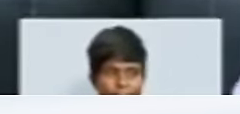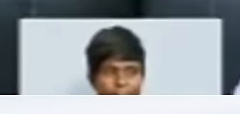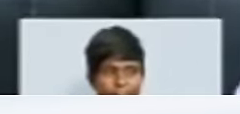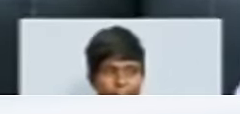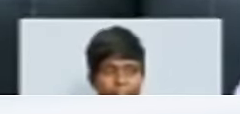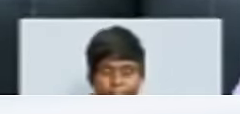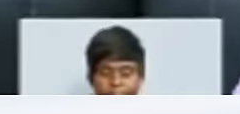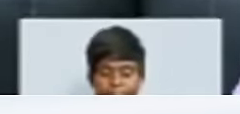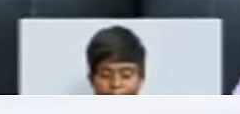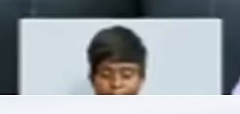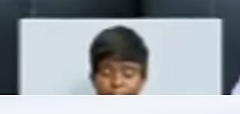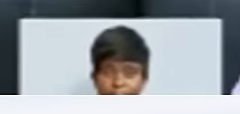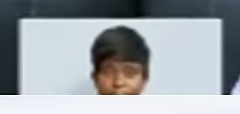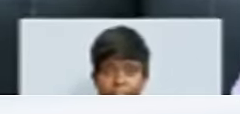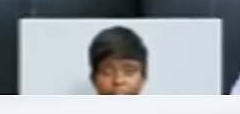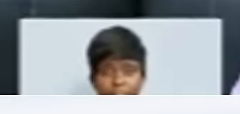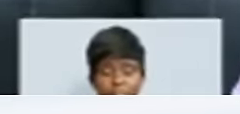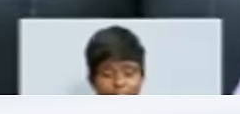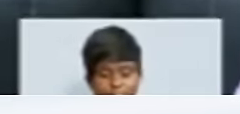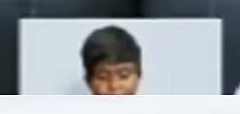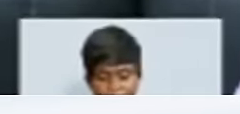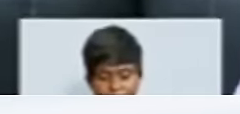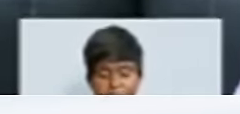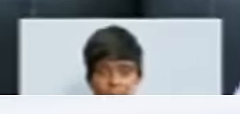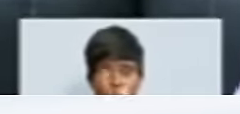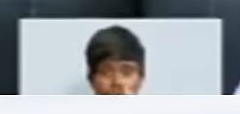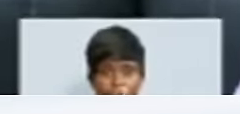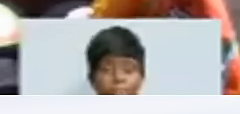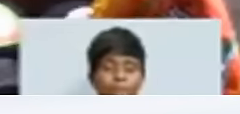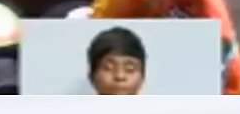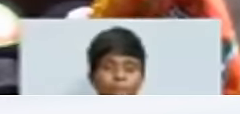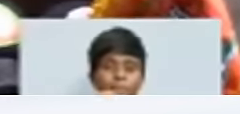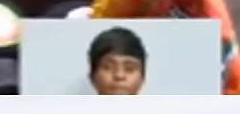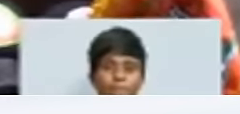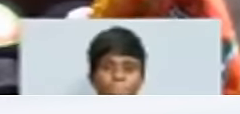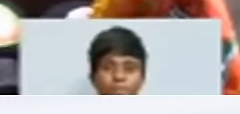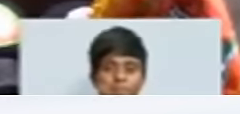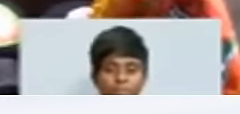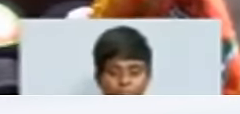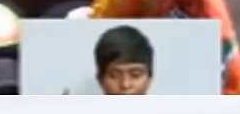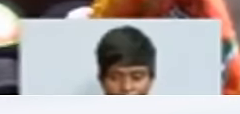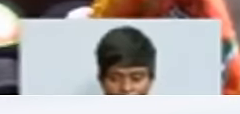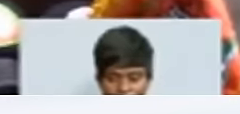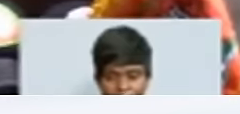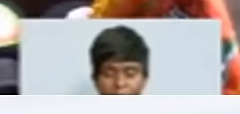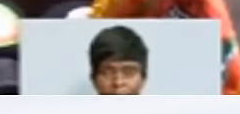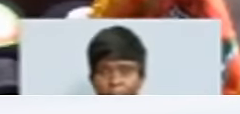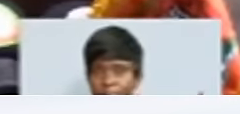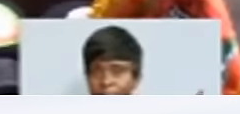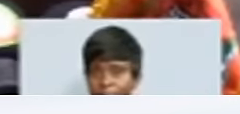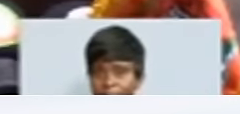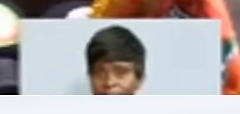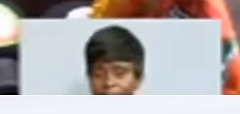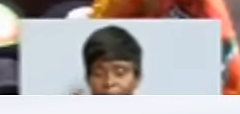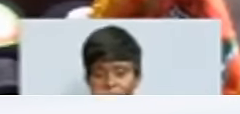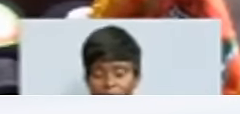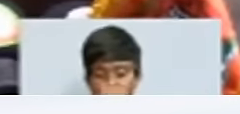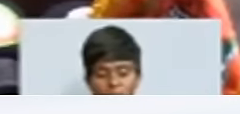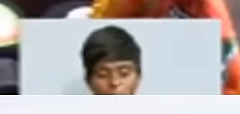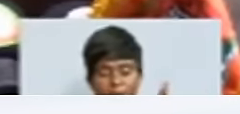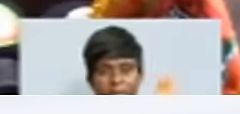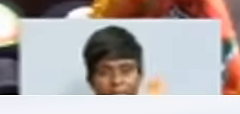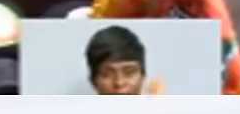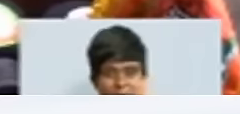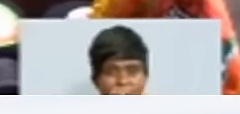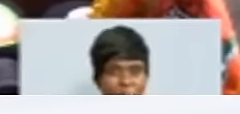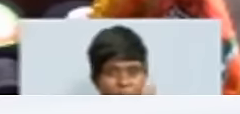The shock response social protection program aims to cushion the beneficiaries of the social cash transfer from the negative effects of